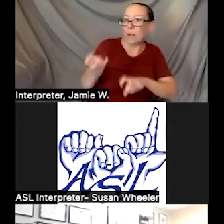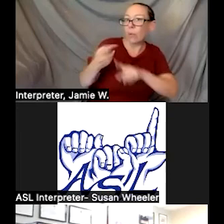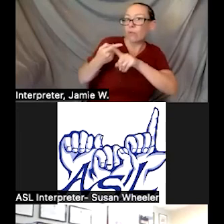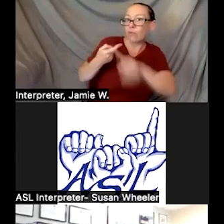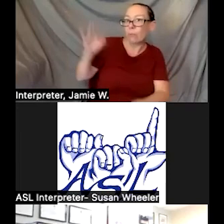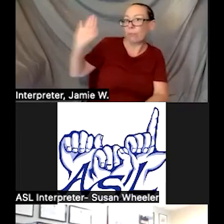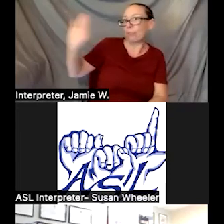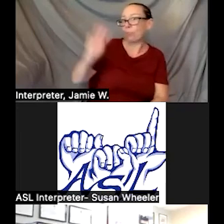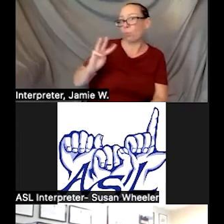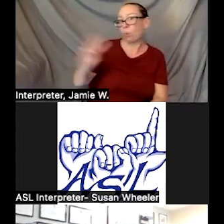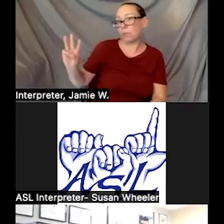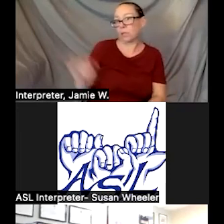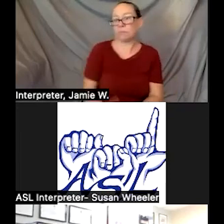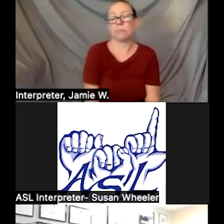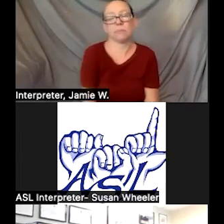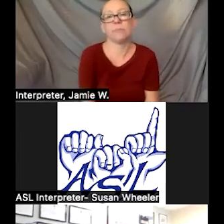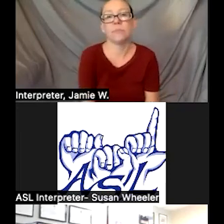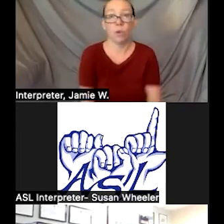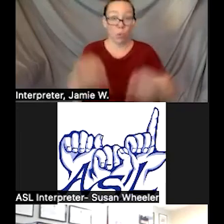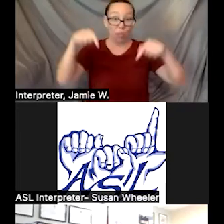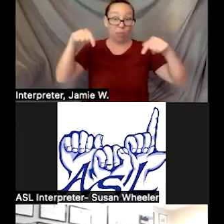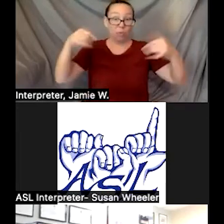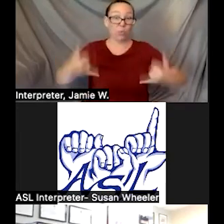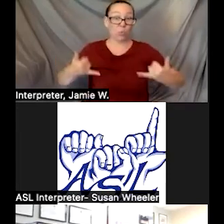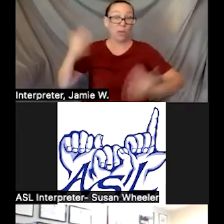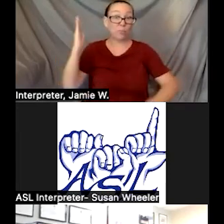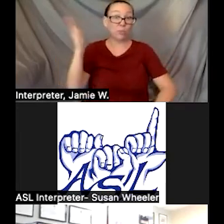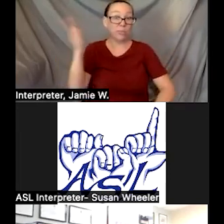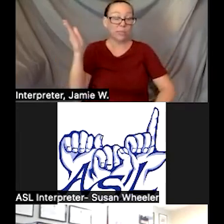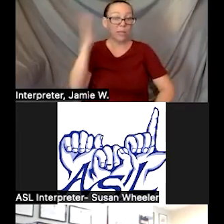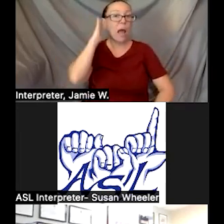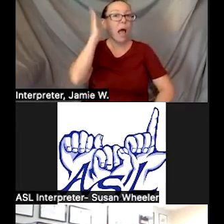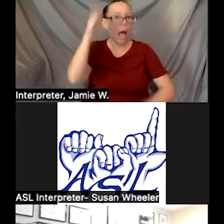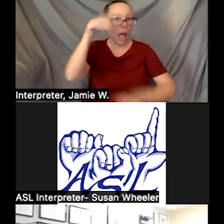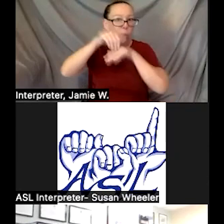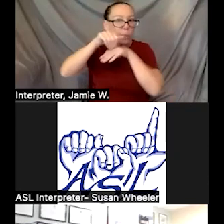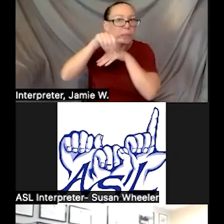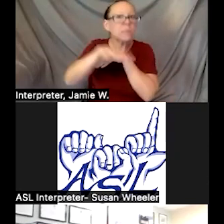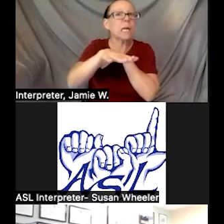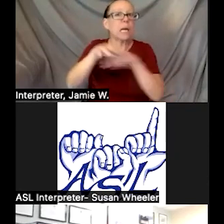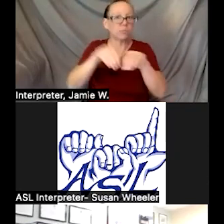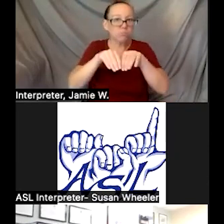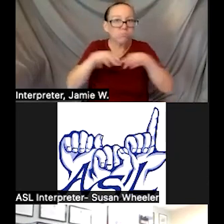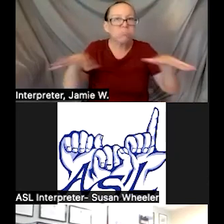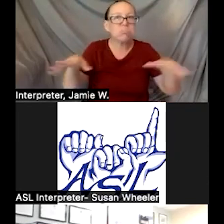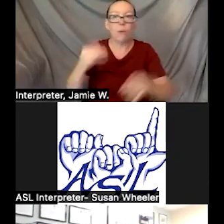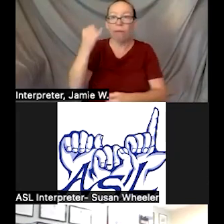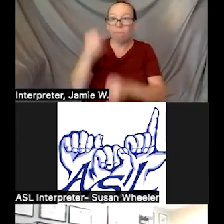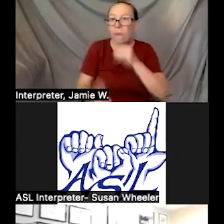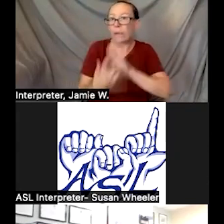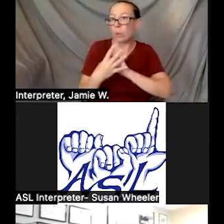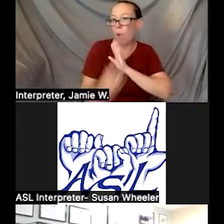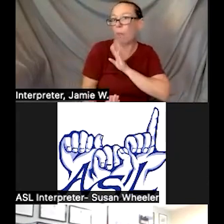I can do for this presentation is I will send out the final draft copy of this. I'll send